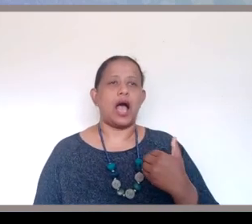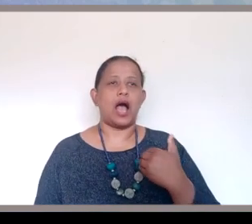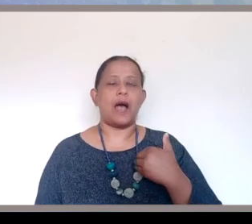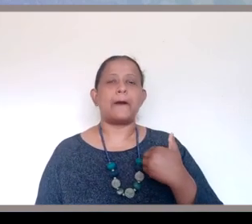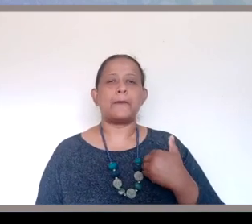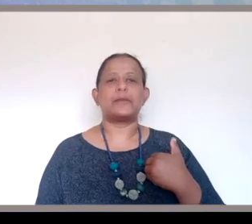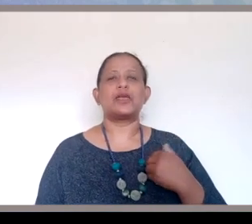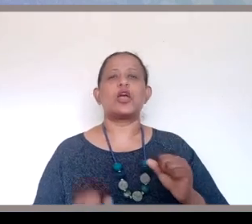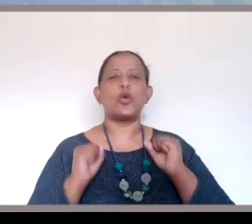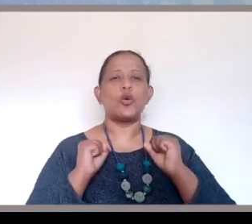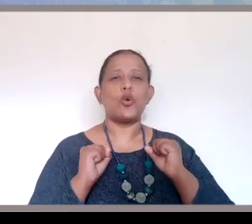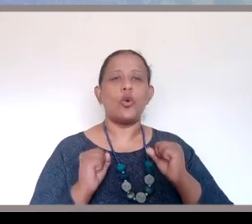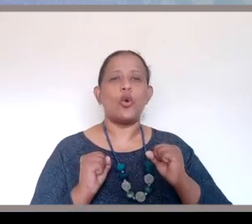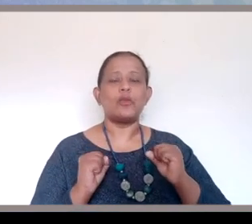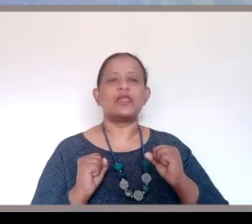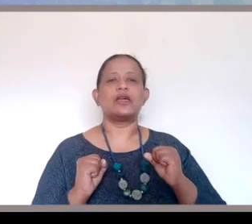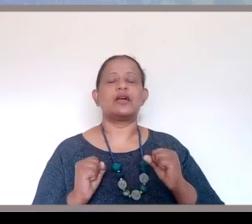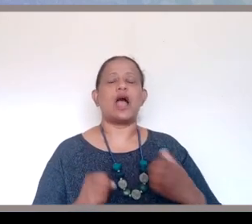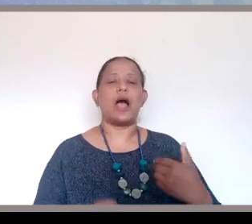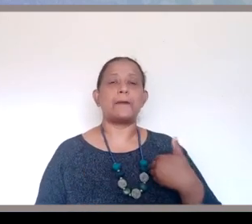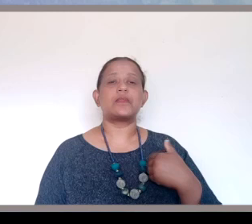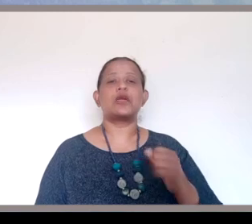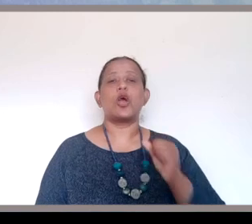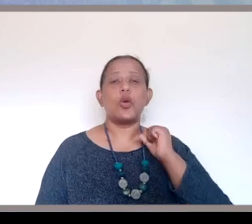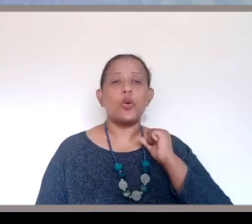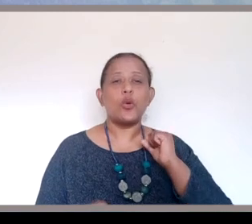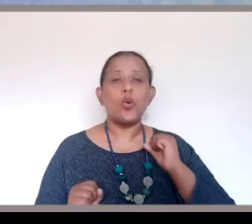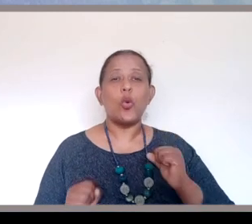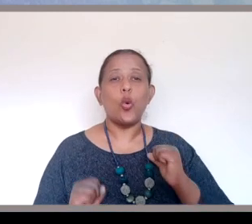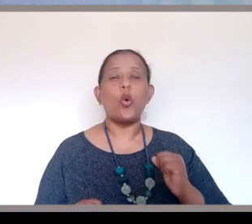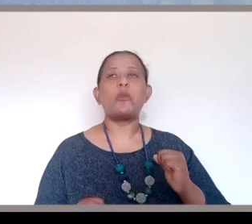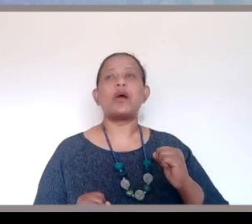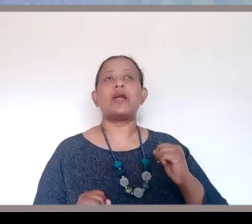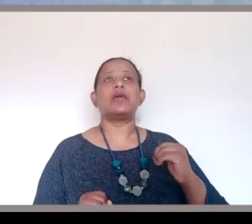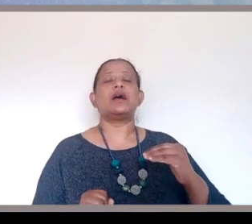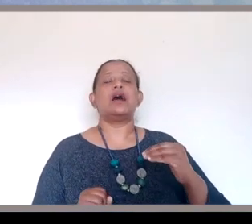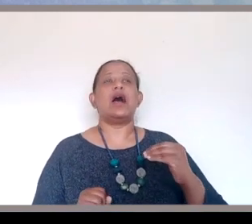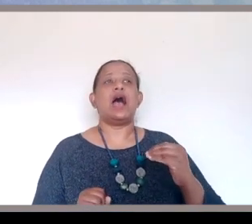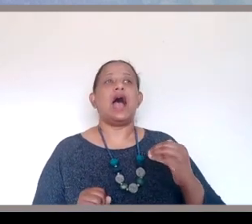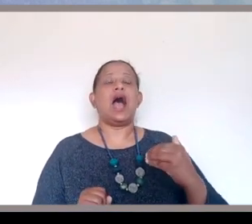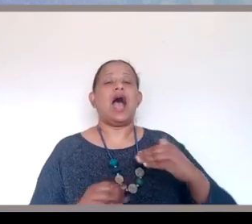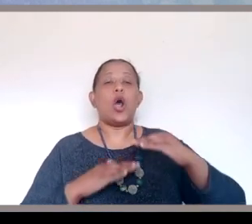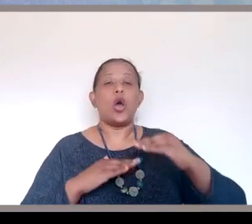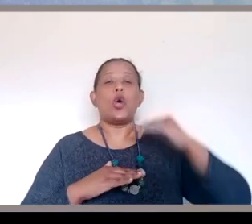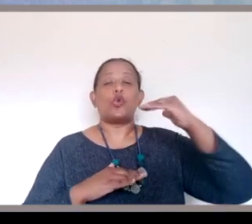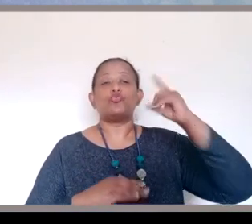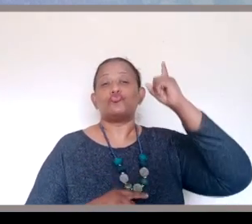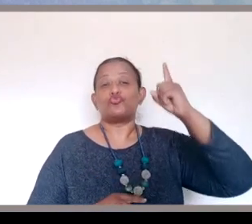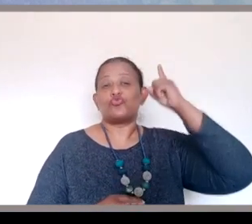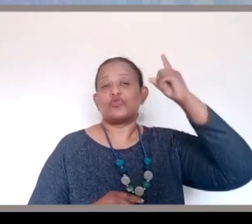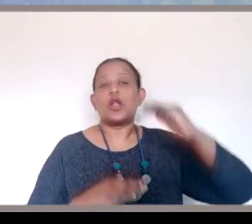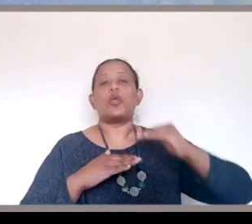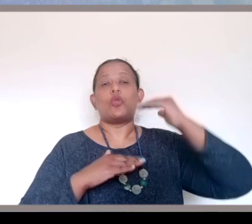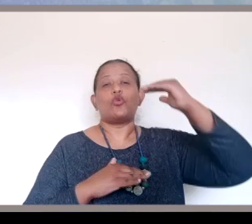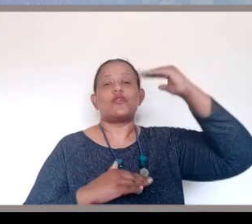it is five chapters long. It has 108 verses, but it's jam-packed